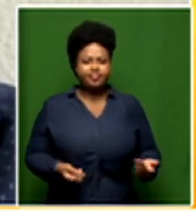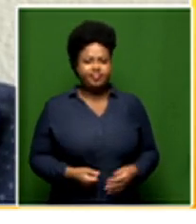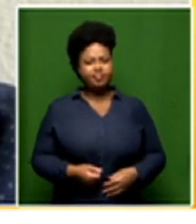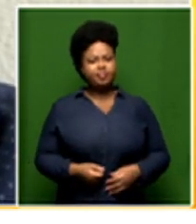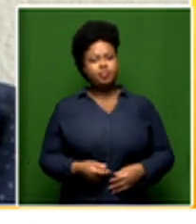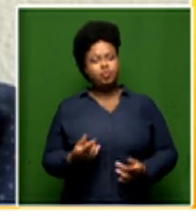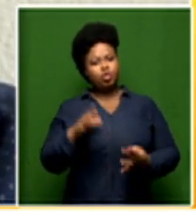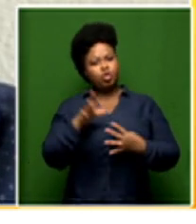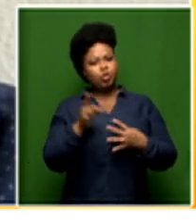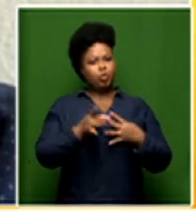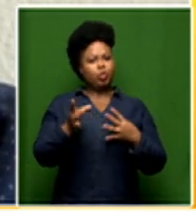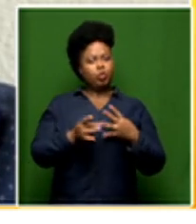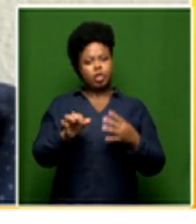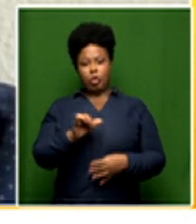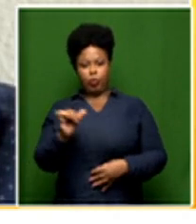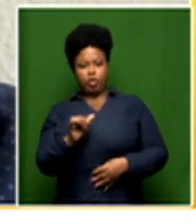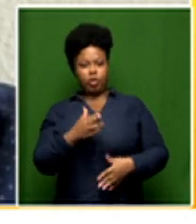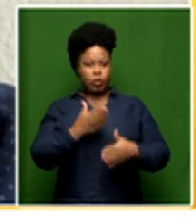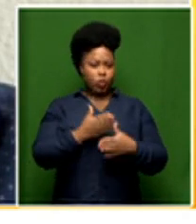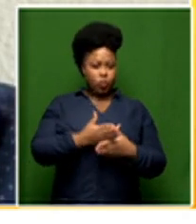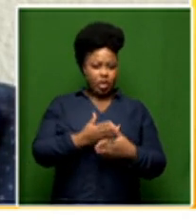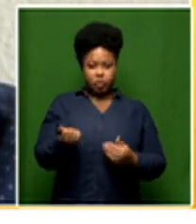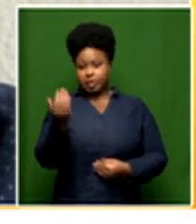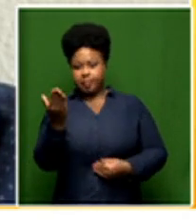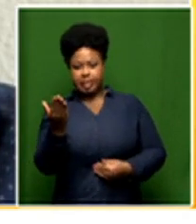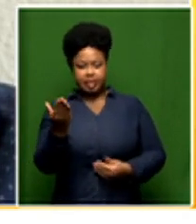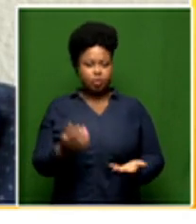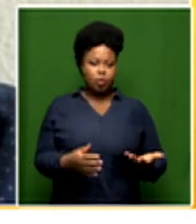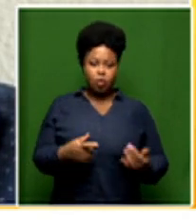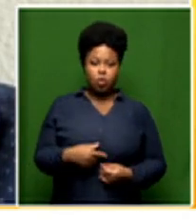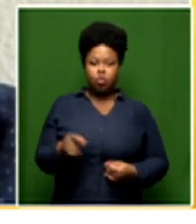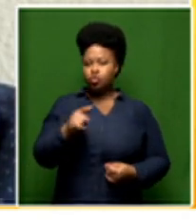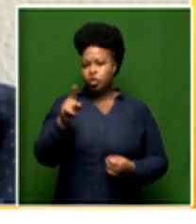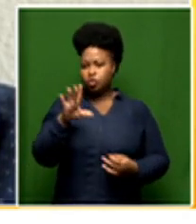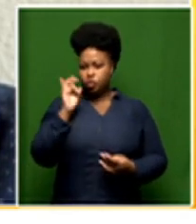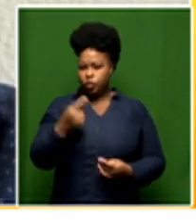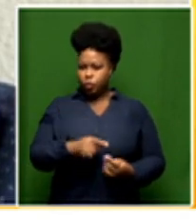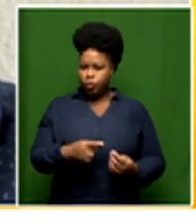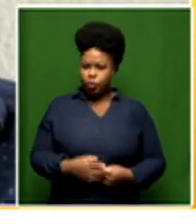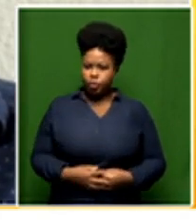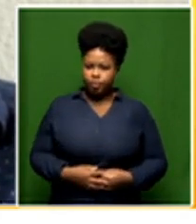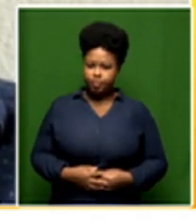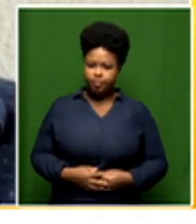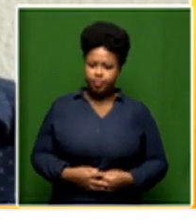do you choose which piece of work to submit, or is it chosen?